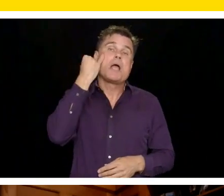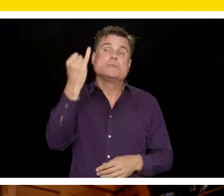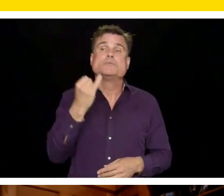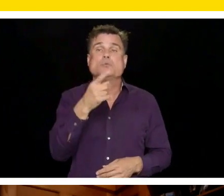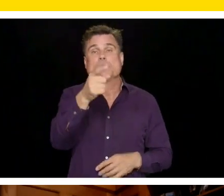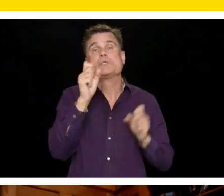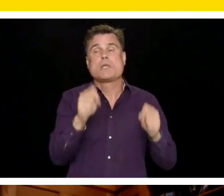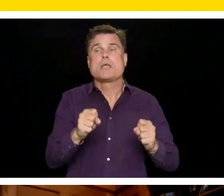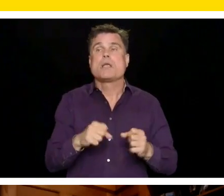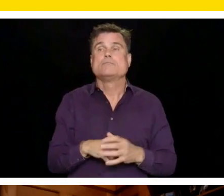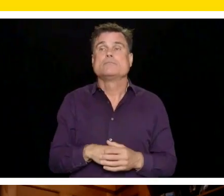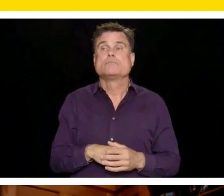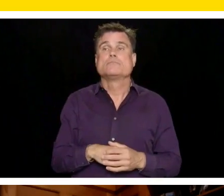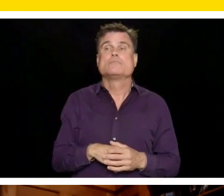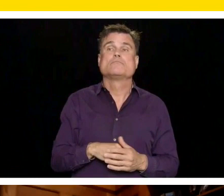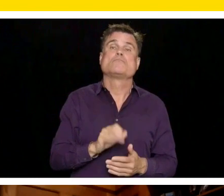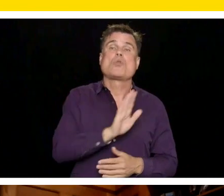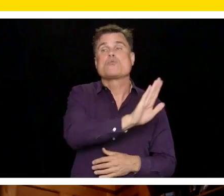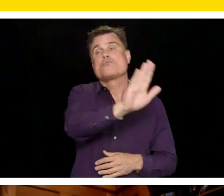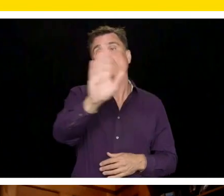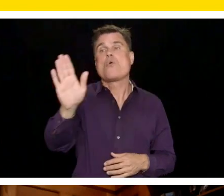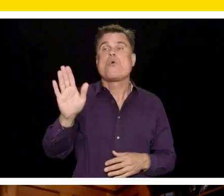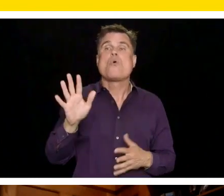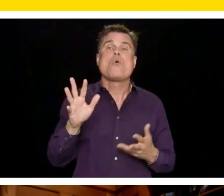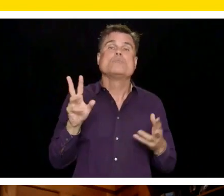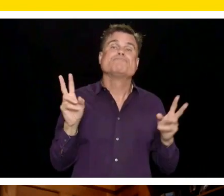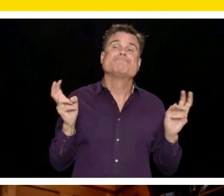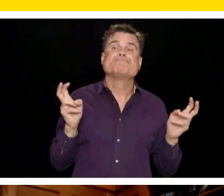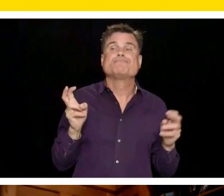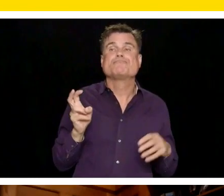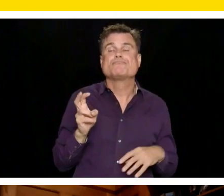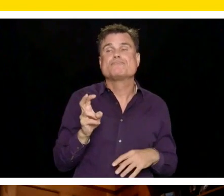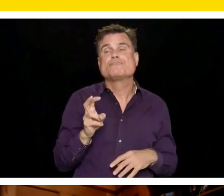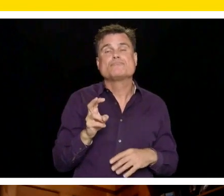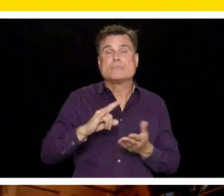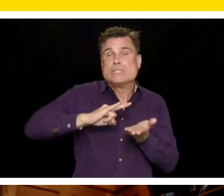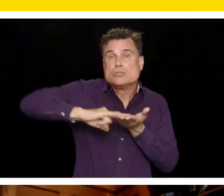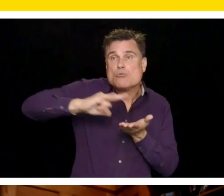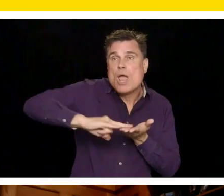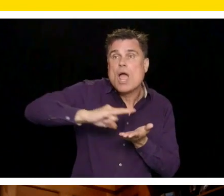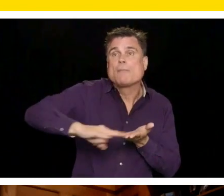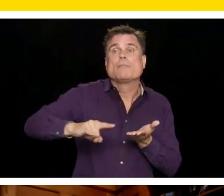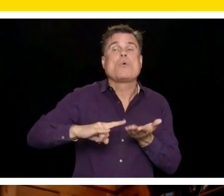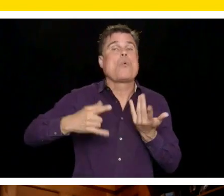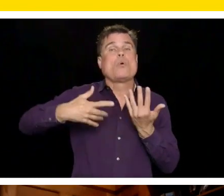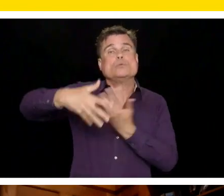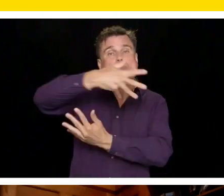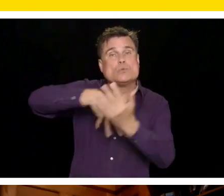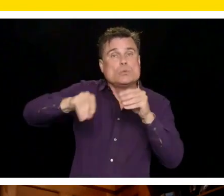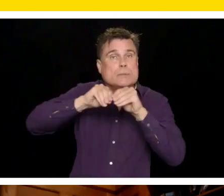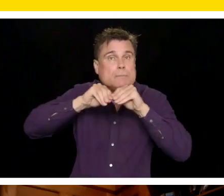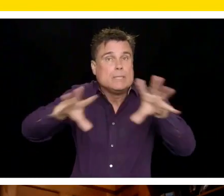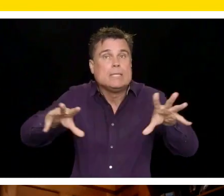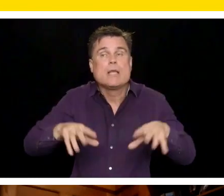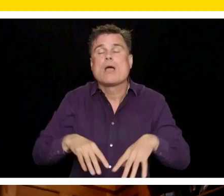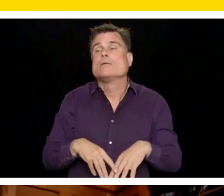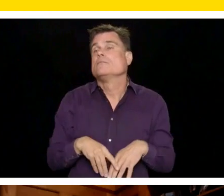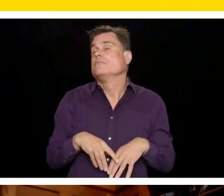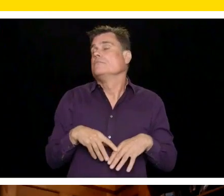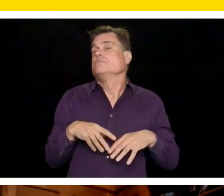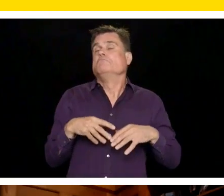or a tweet on the business, and just share that you've been at that business and that you're supporting them, because that just can be